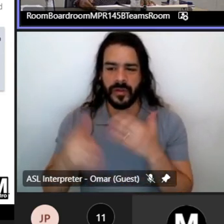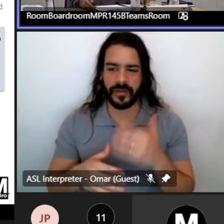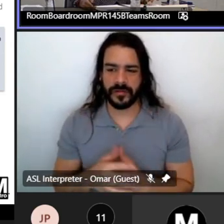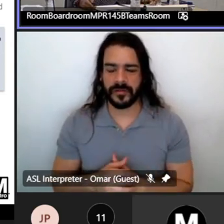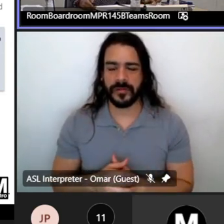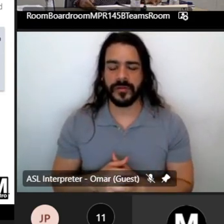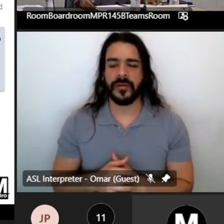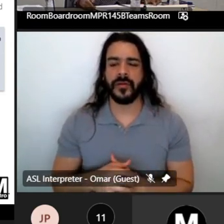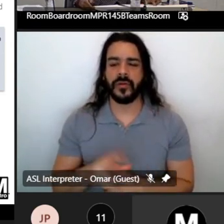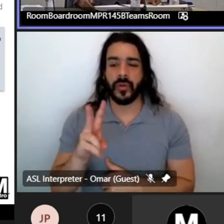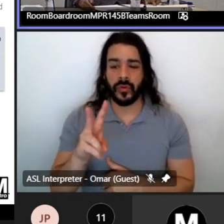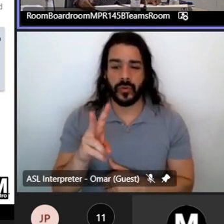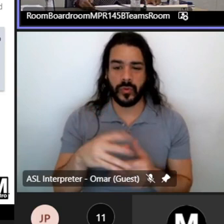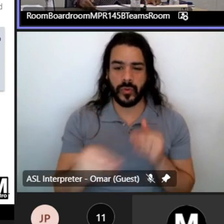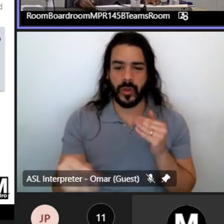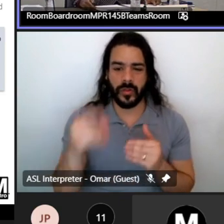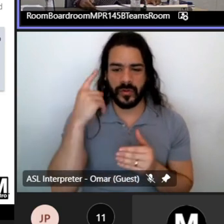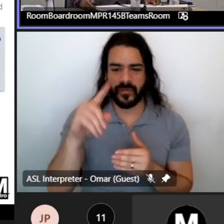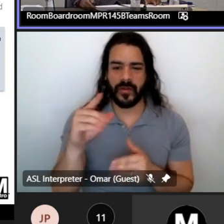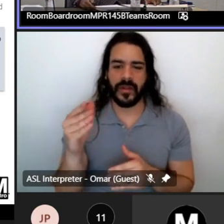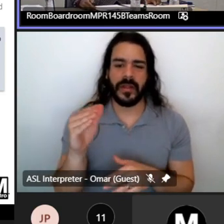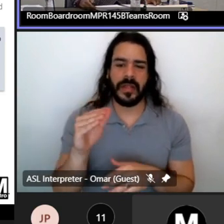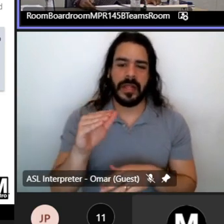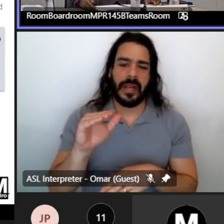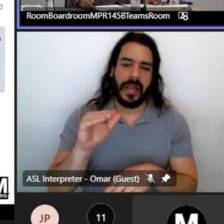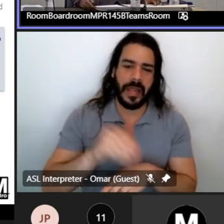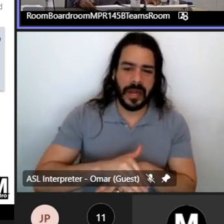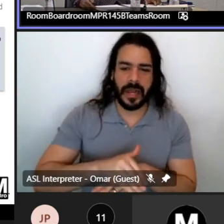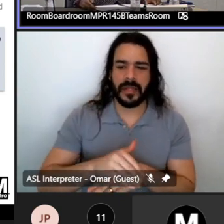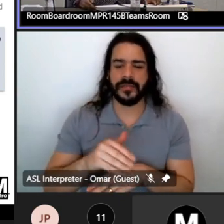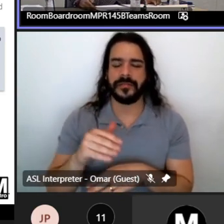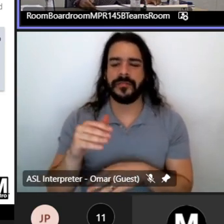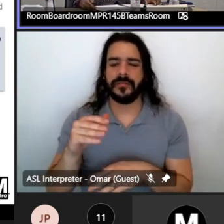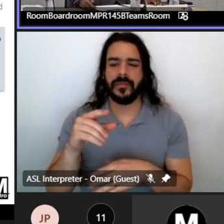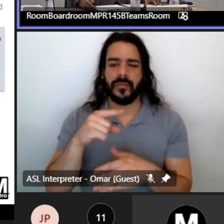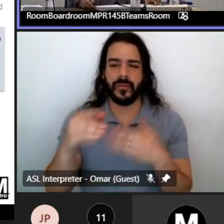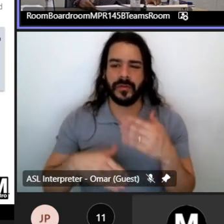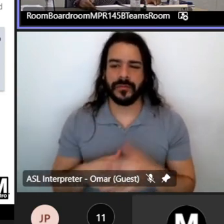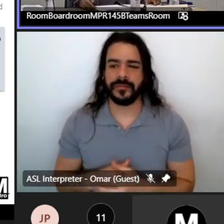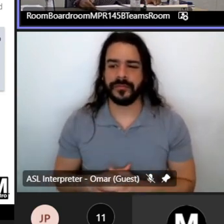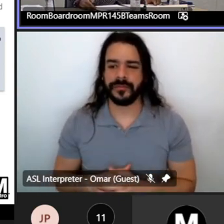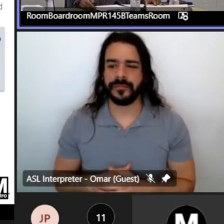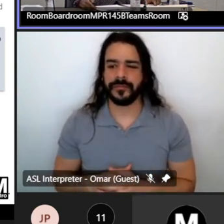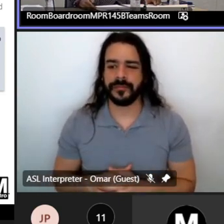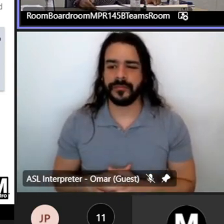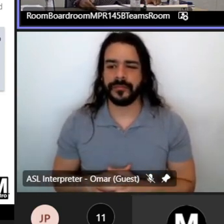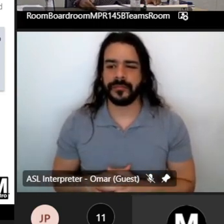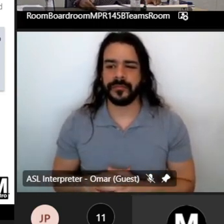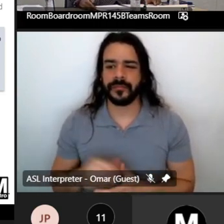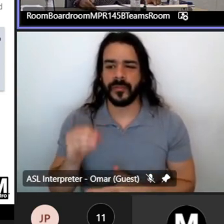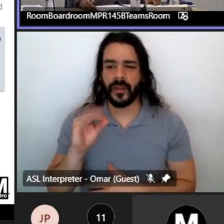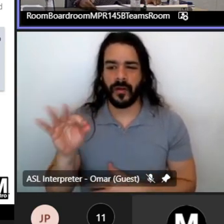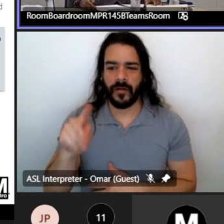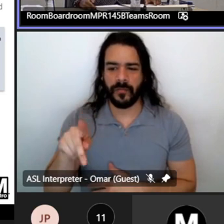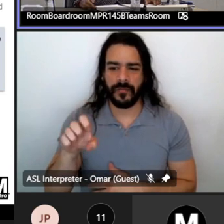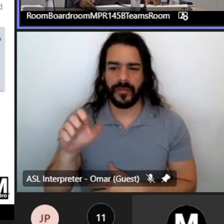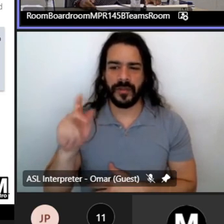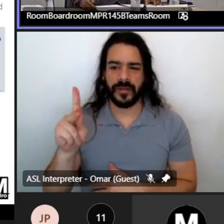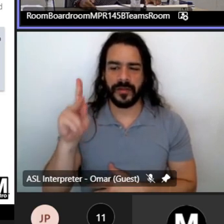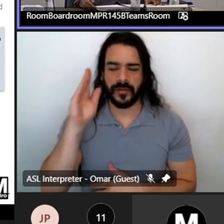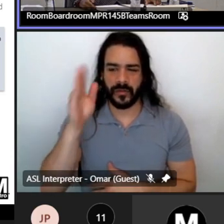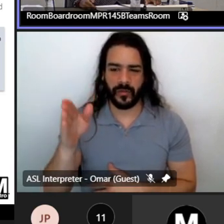and maintains a $2 late night and weekend fares. Weekday peak and off-peak fare structure would